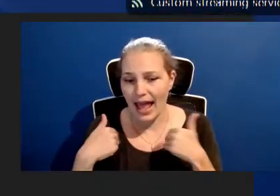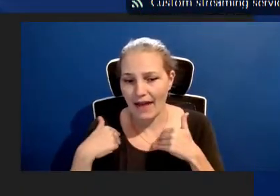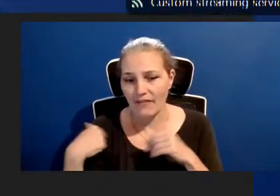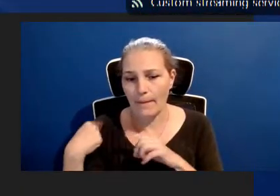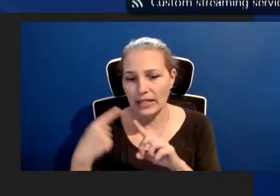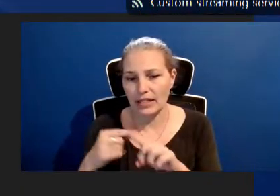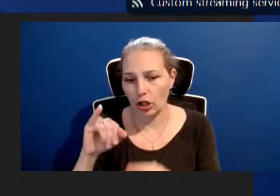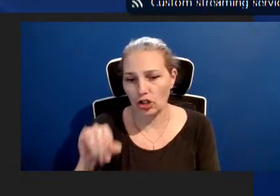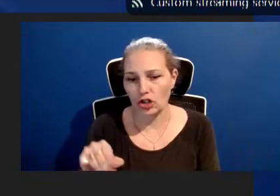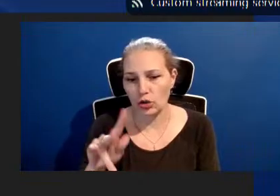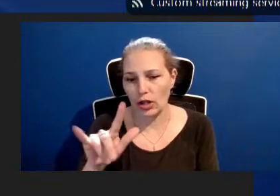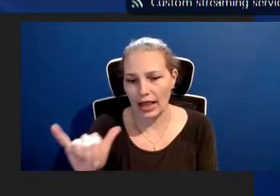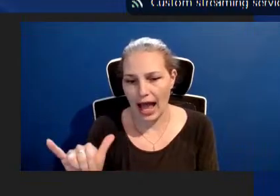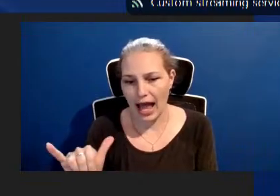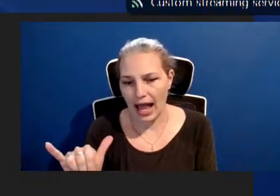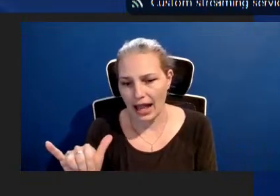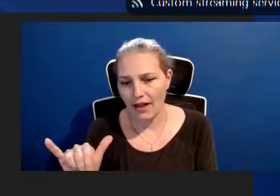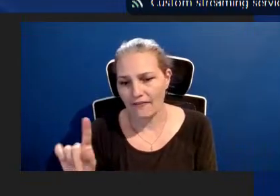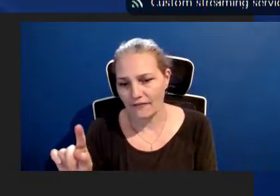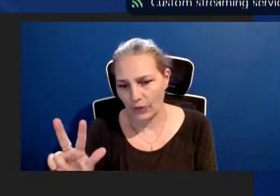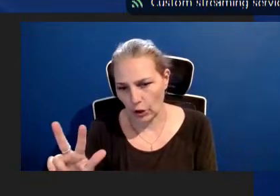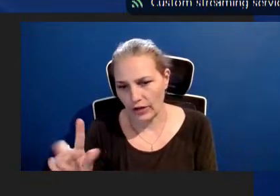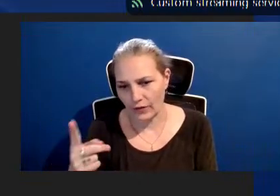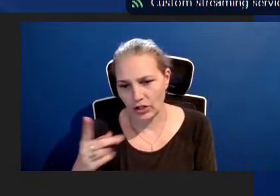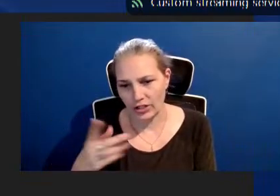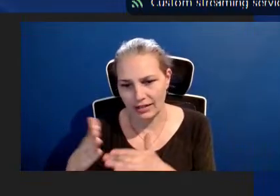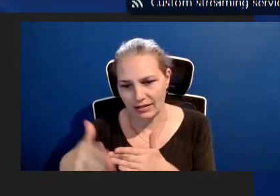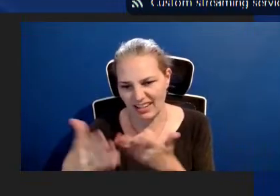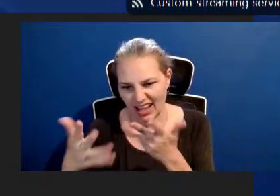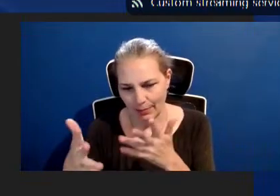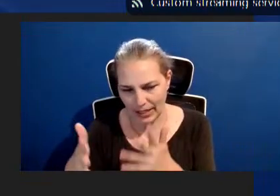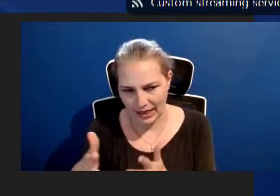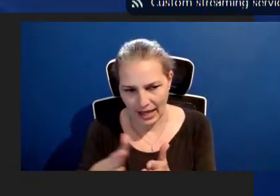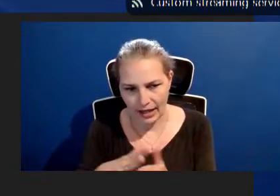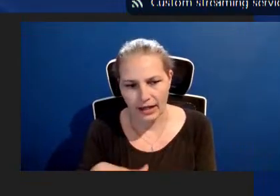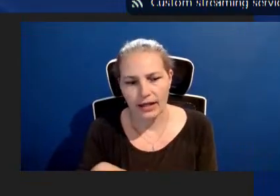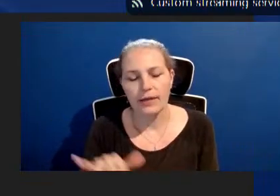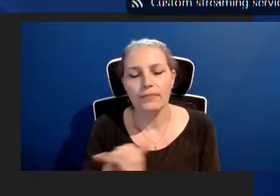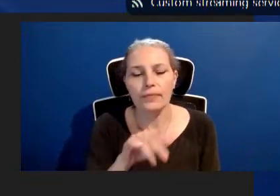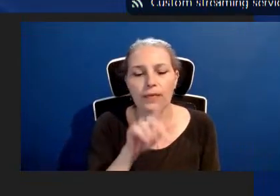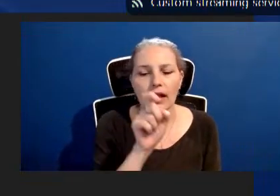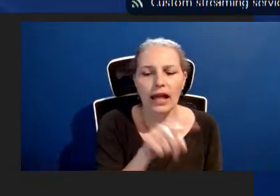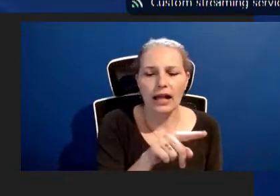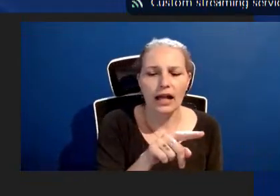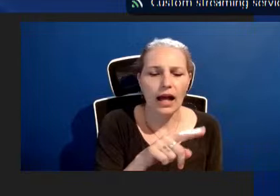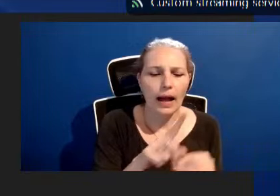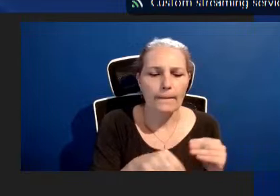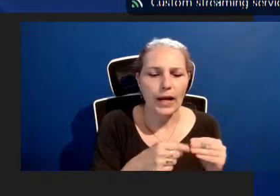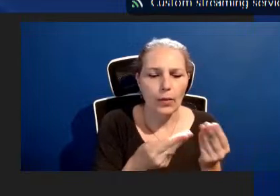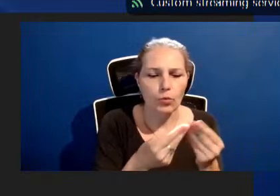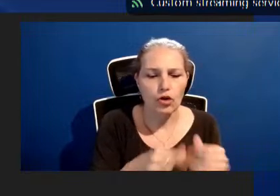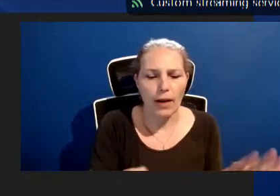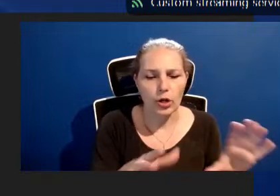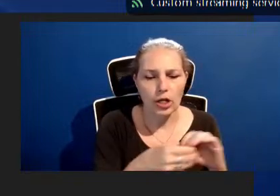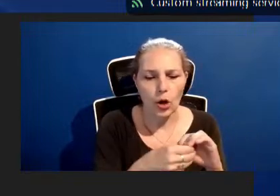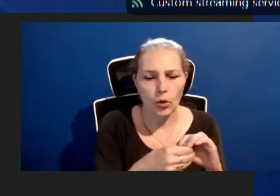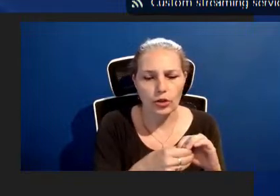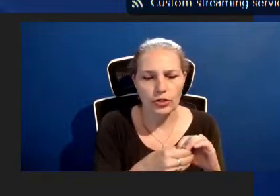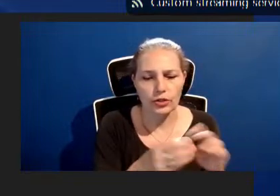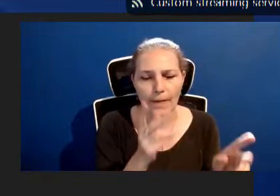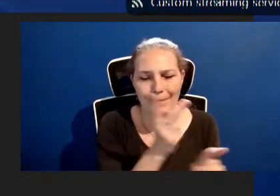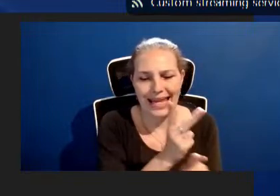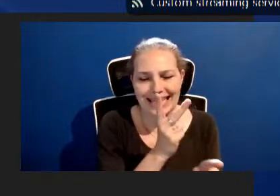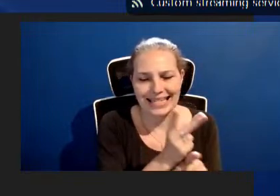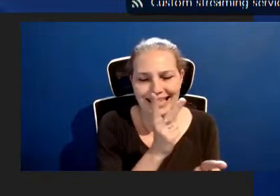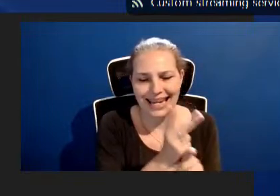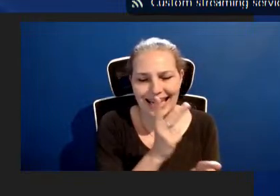And then we had another question about what property owners need to do in terms of maintaining their property